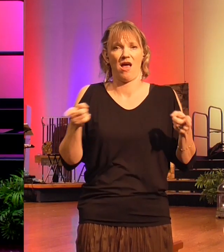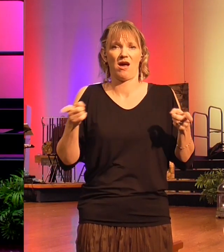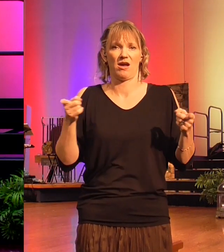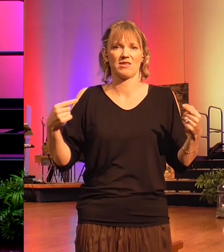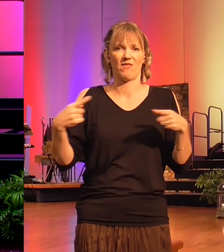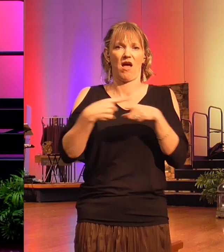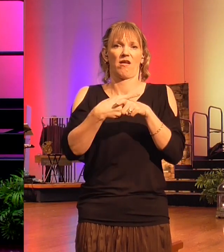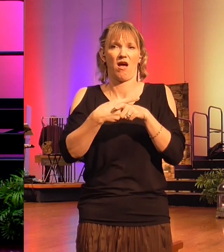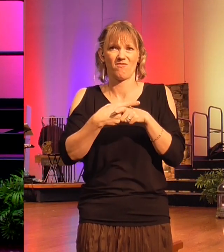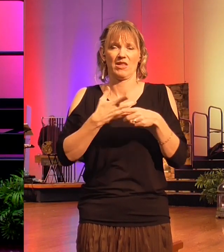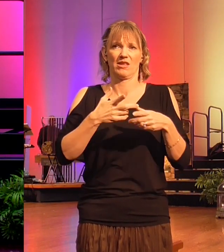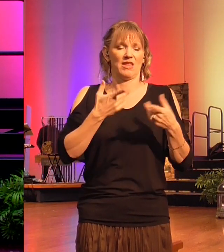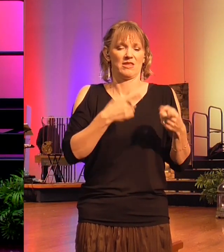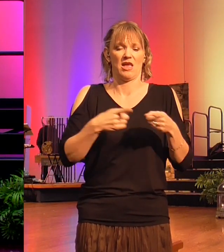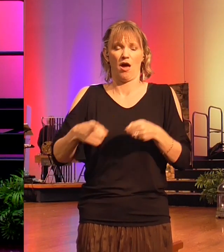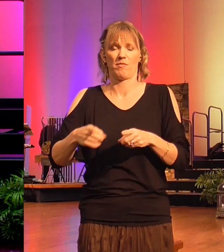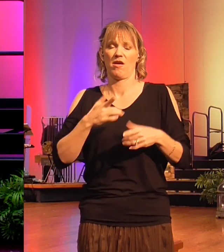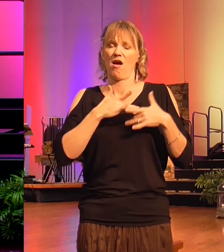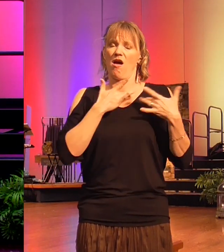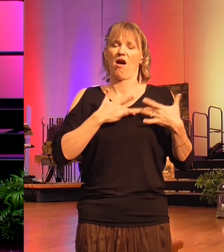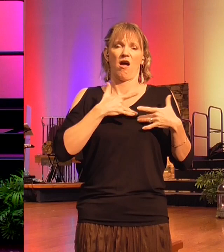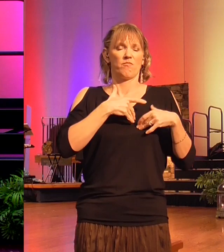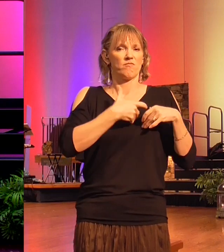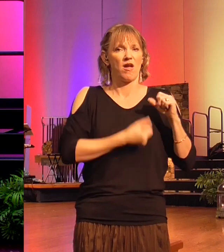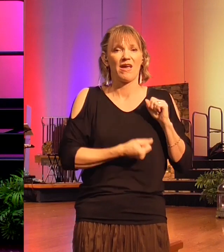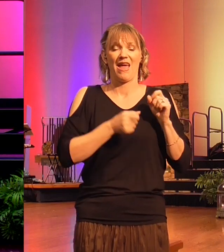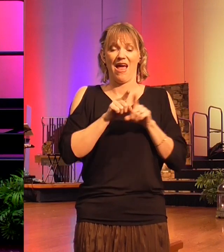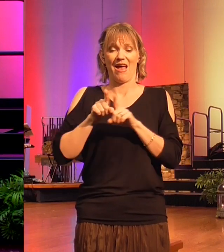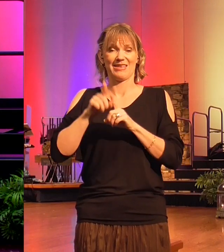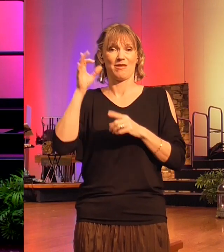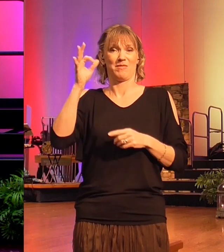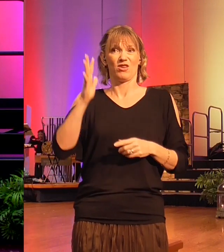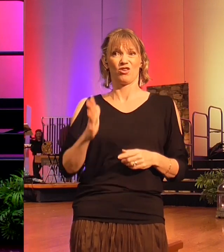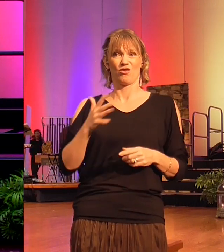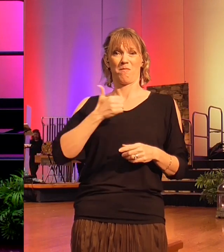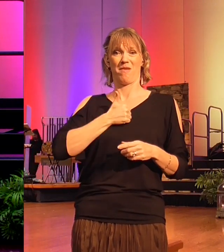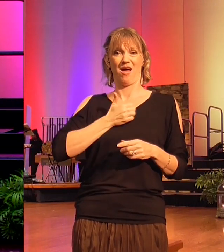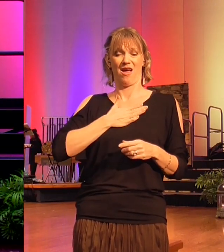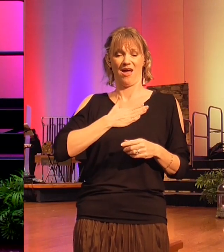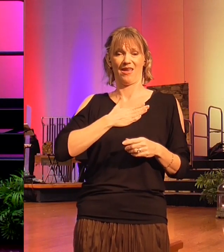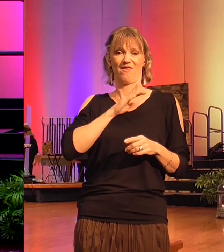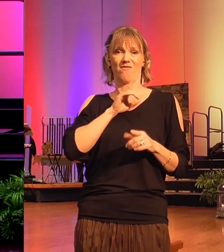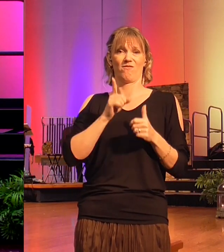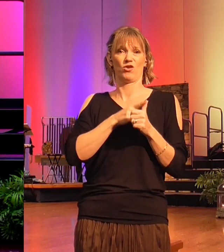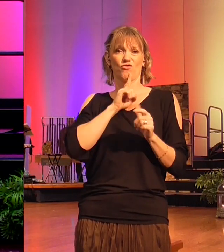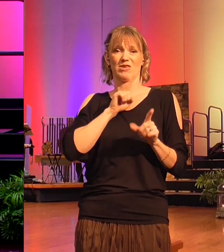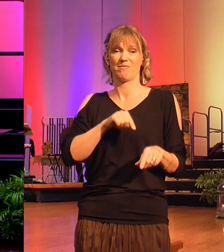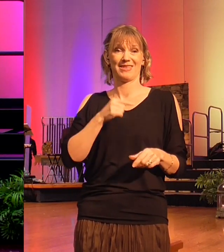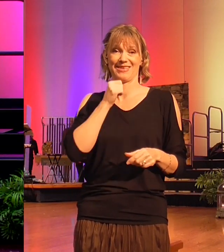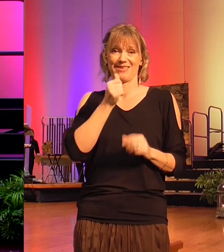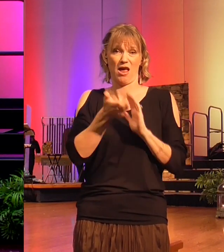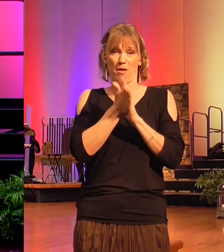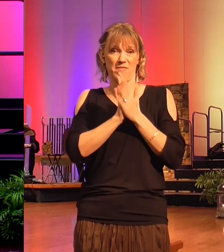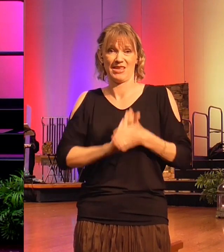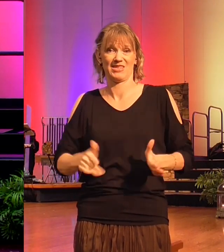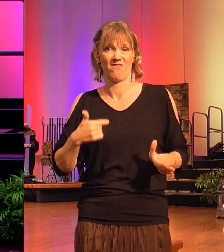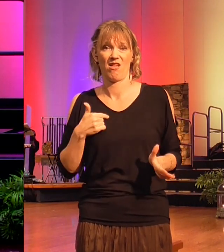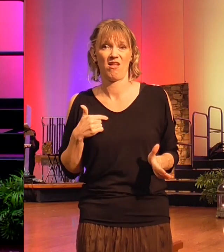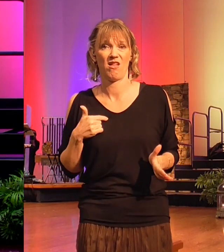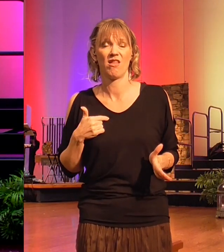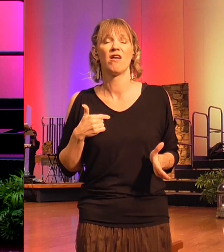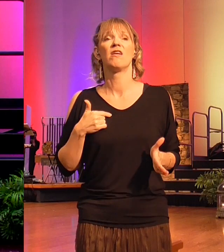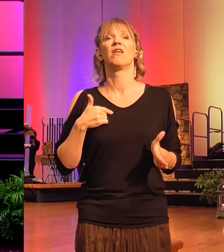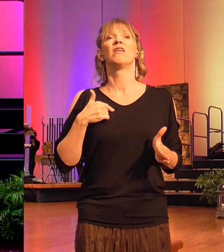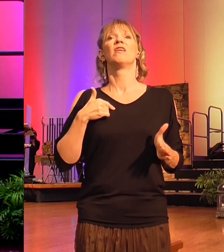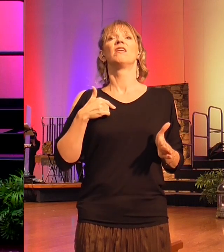breaks the heart. And even as a minister, my first response isn't peaceful. And yet, you know, that's what